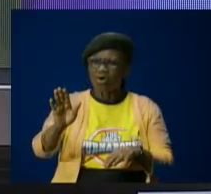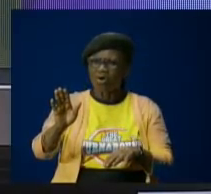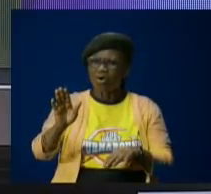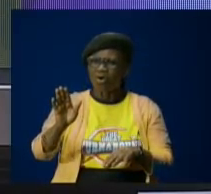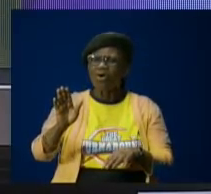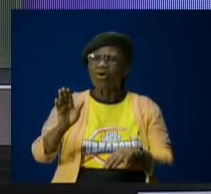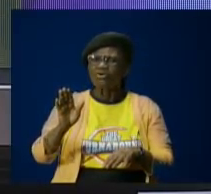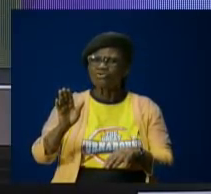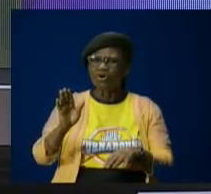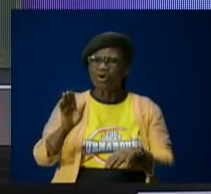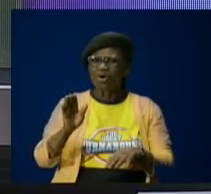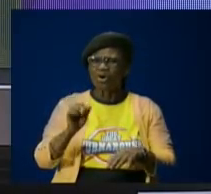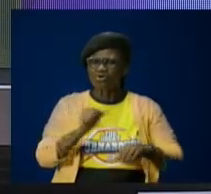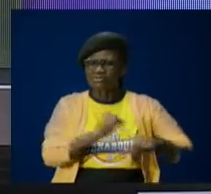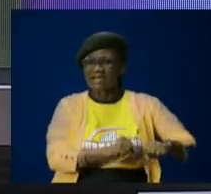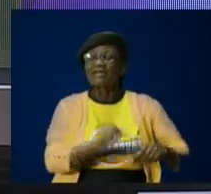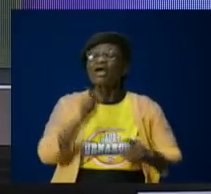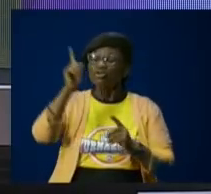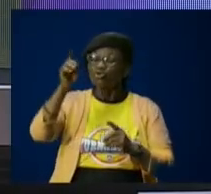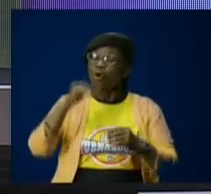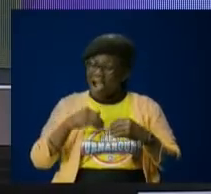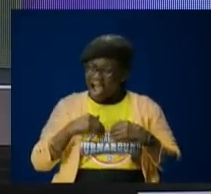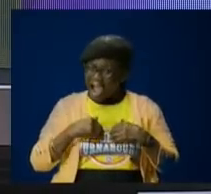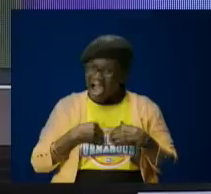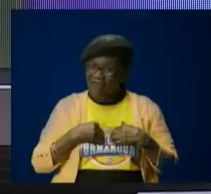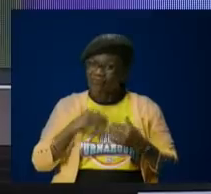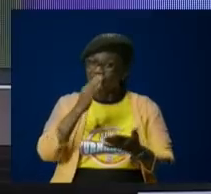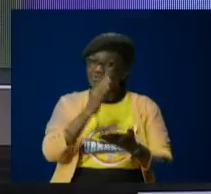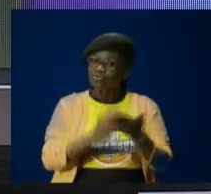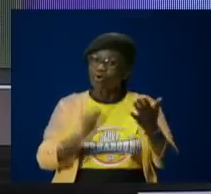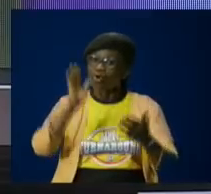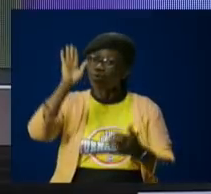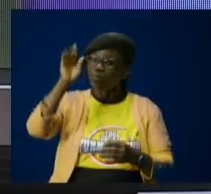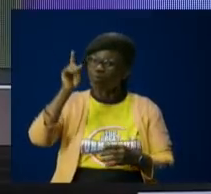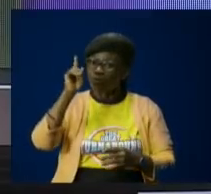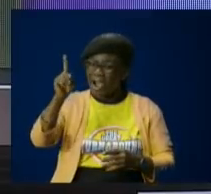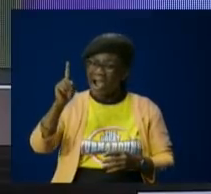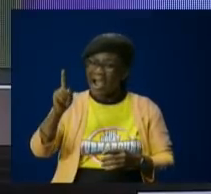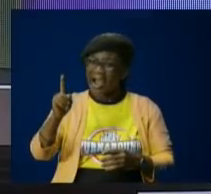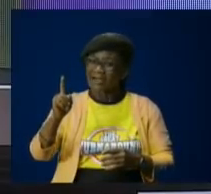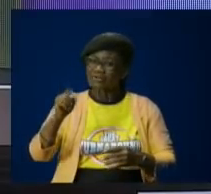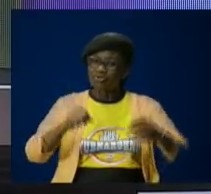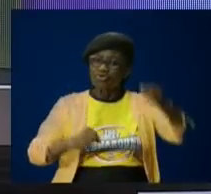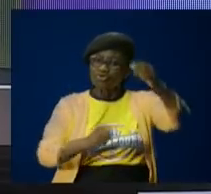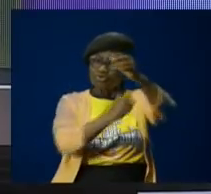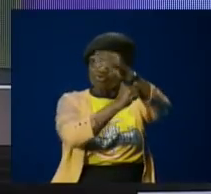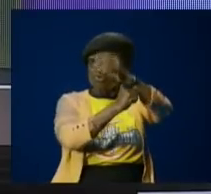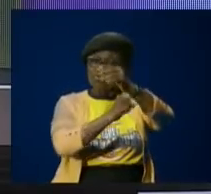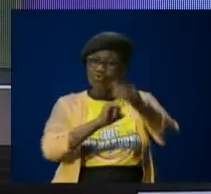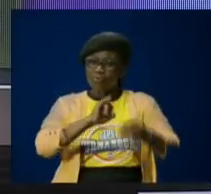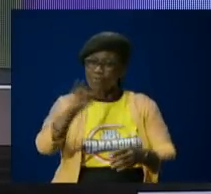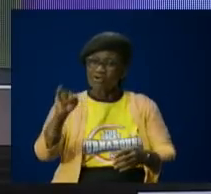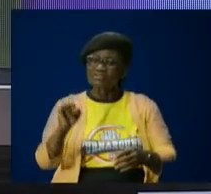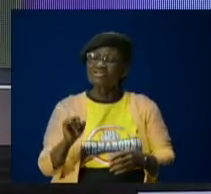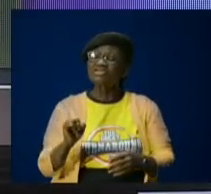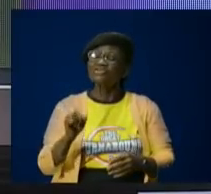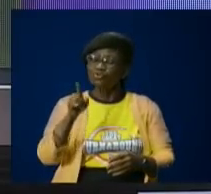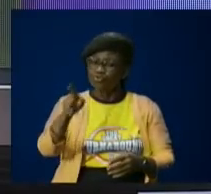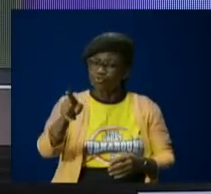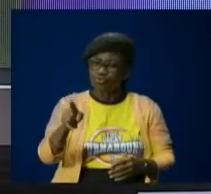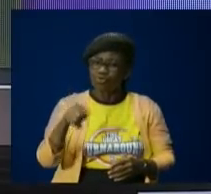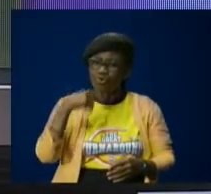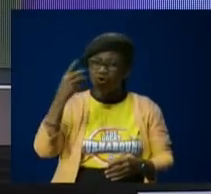you have someone backing you up who the wind must obey,